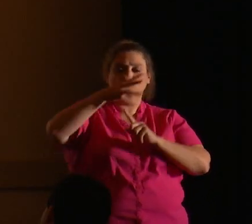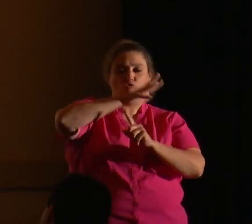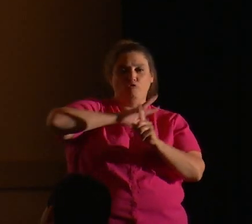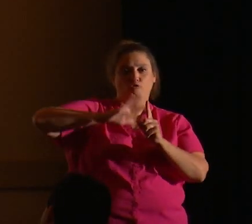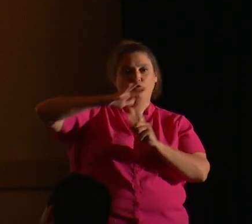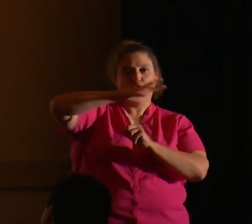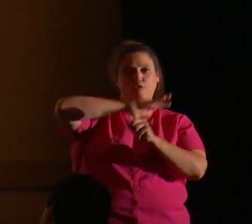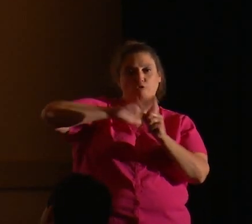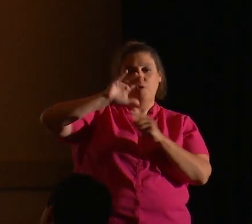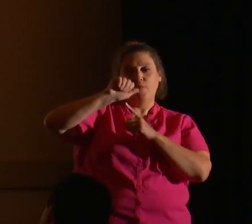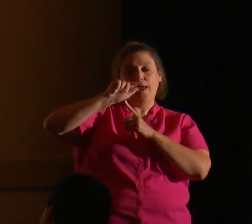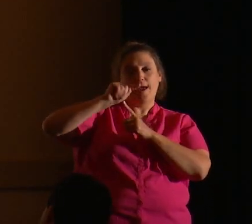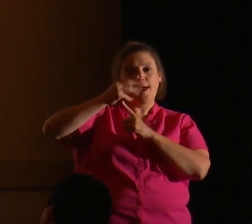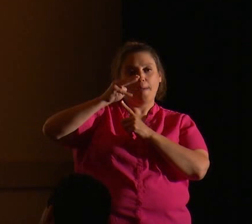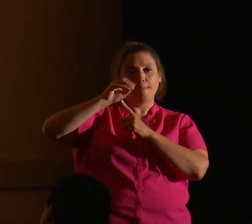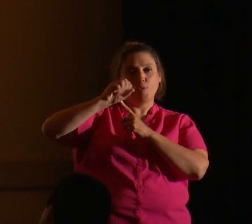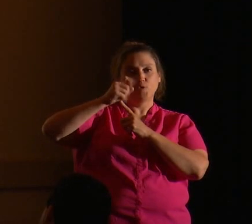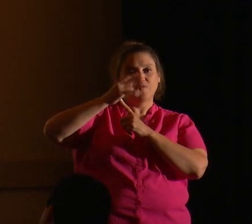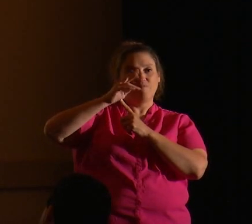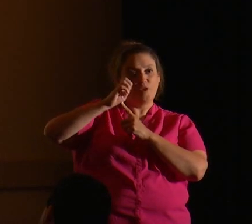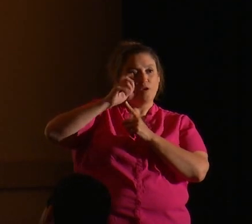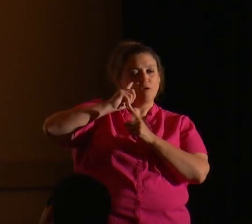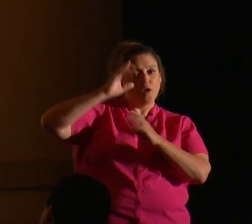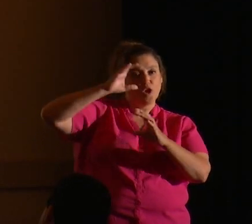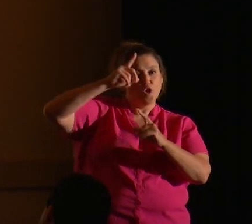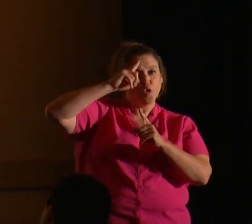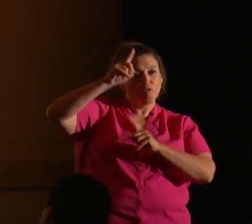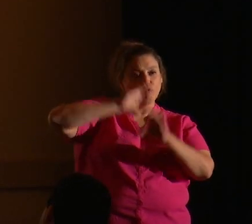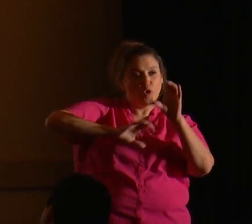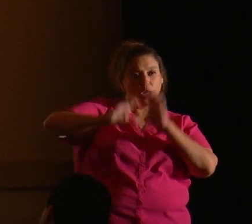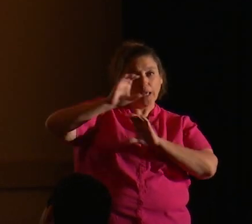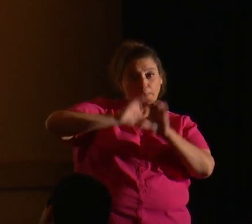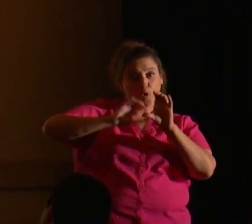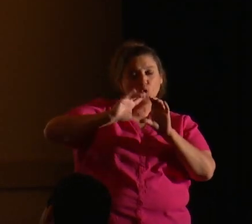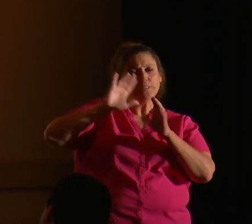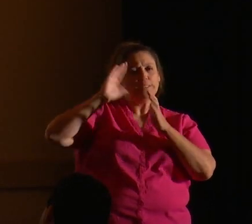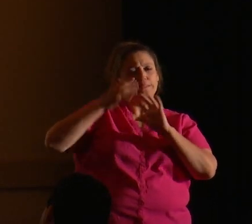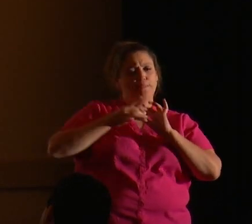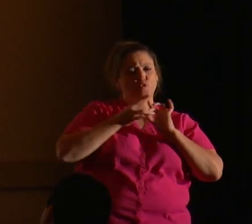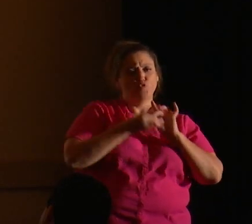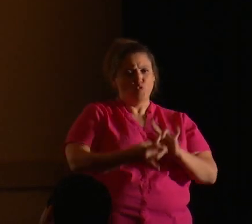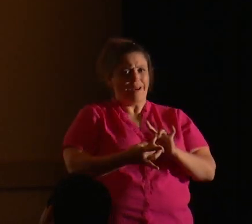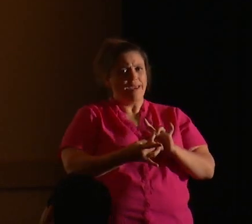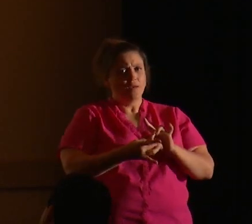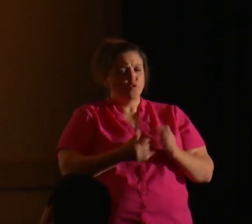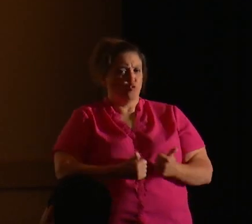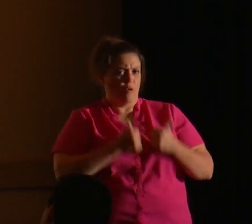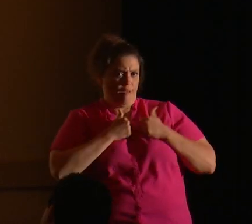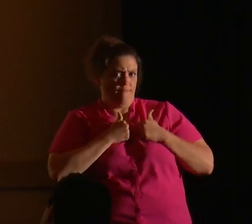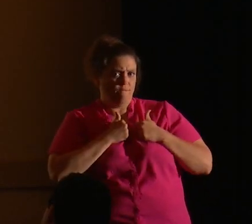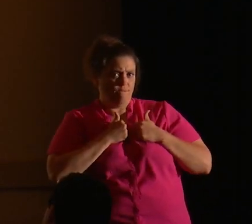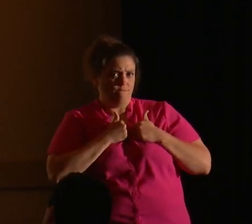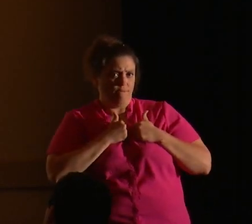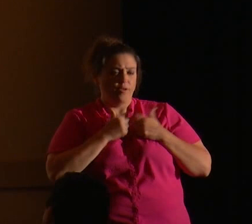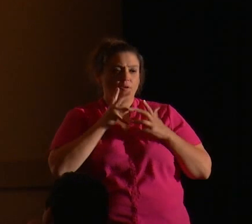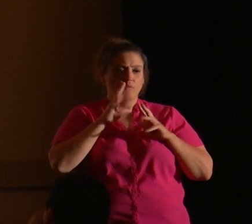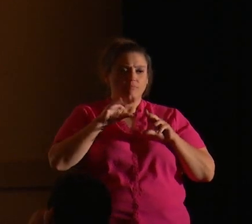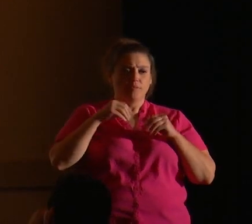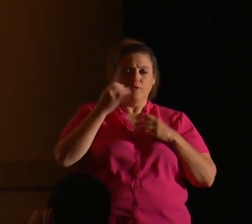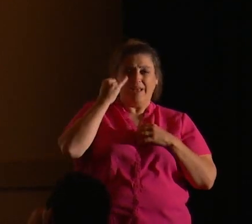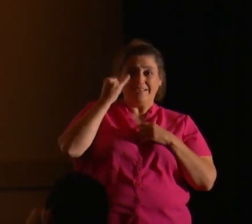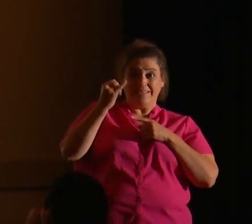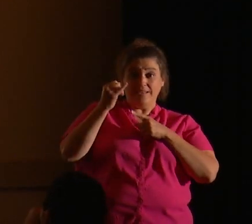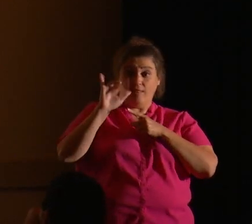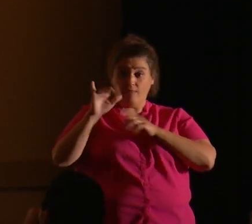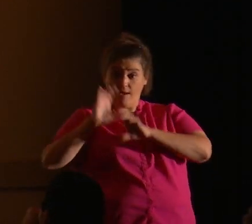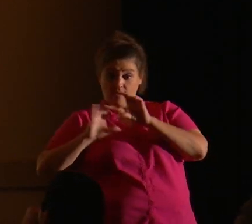for chemicals in the atmosphere that are so-called biosignatures. That would at least suggest the chemicals came from life